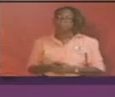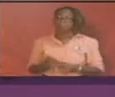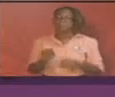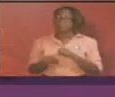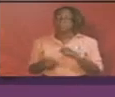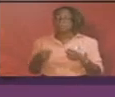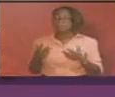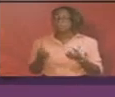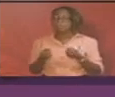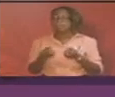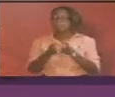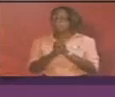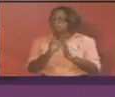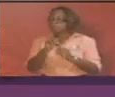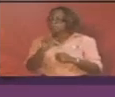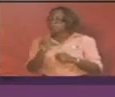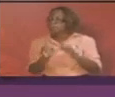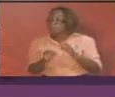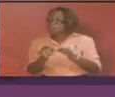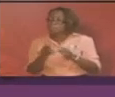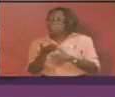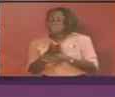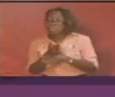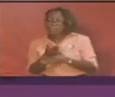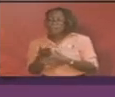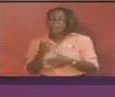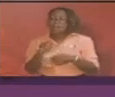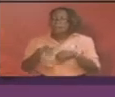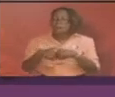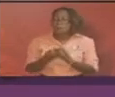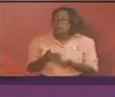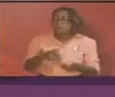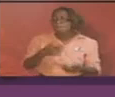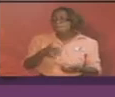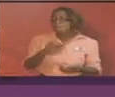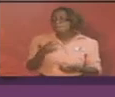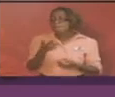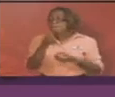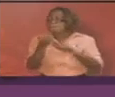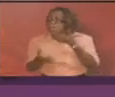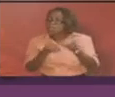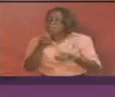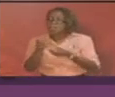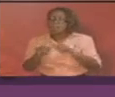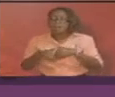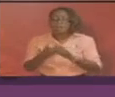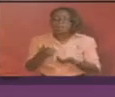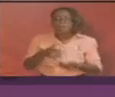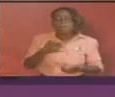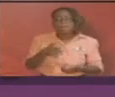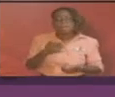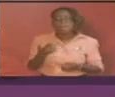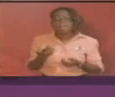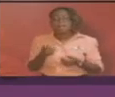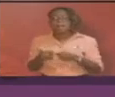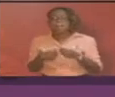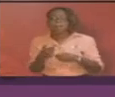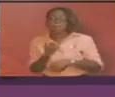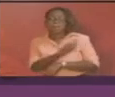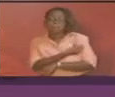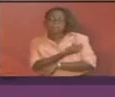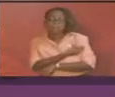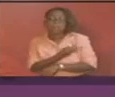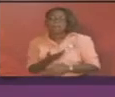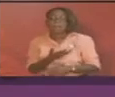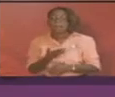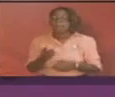all these factors. We know that there are delays with the vaccines for various reasons. So given that, where we are, public perception